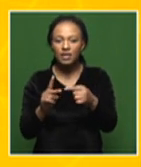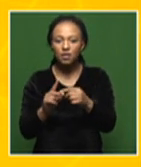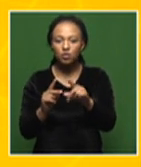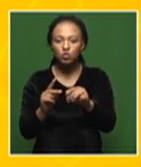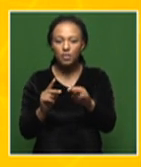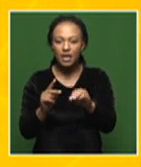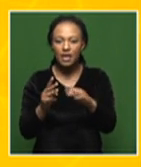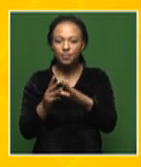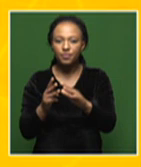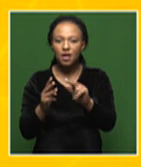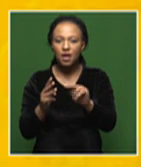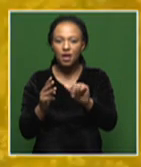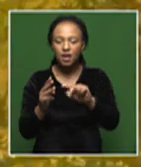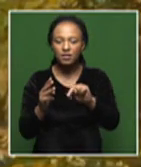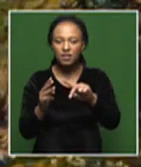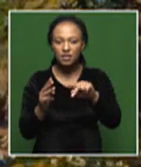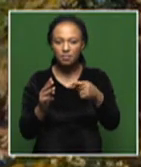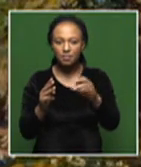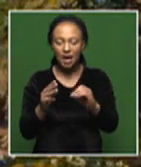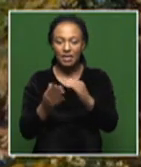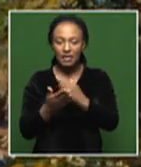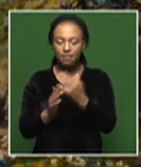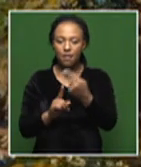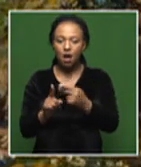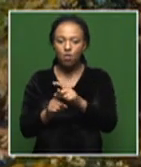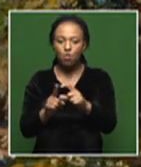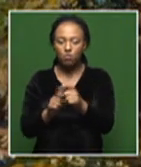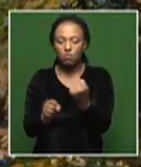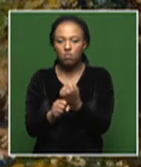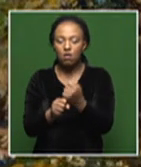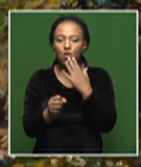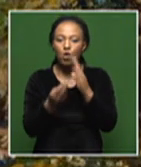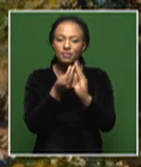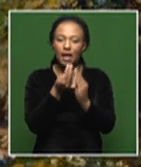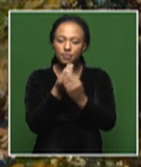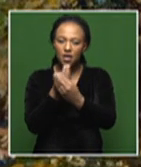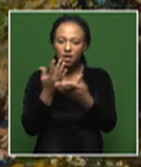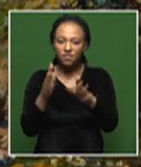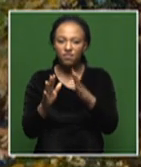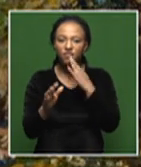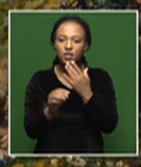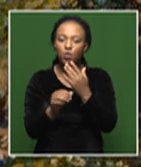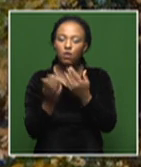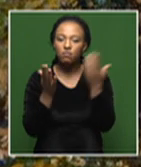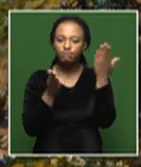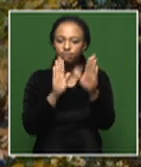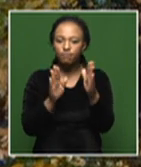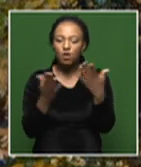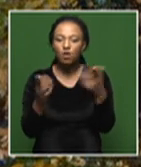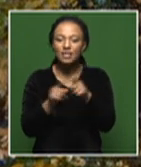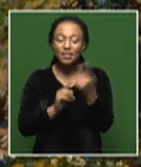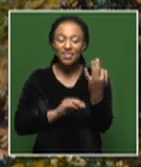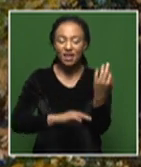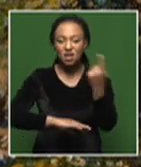Nandipha Mntambo's Minotaurus are some of the artworks and sculptures that will go under the hammer at Strauss and Company's three-day